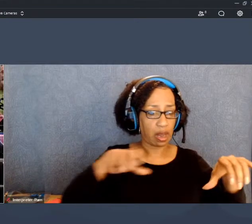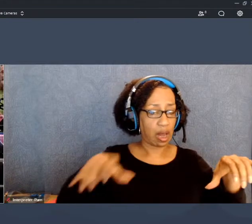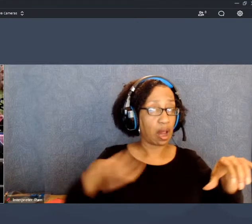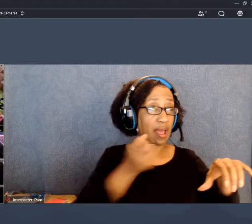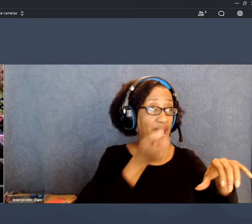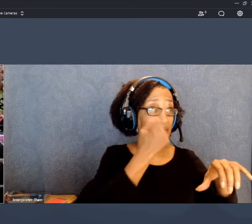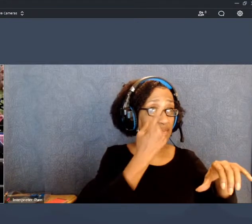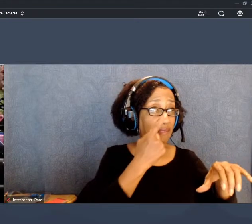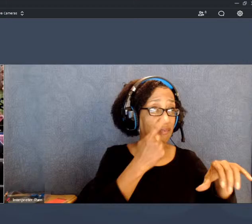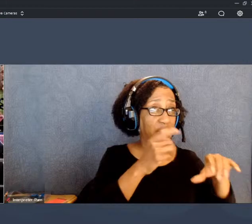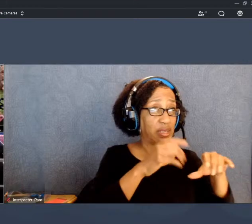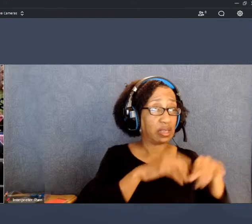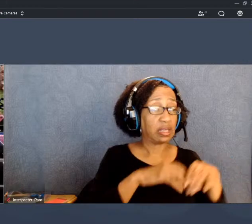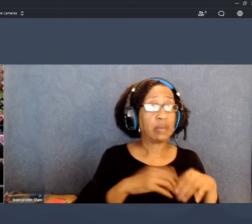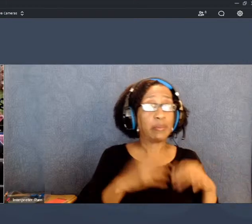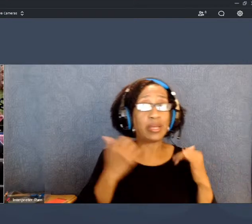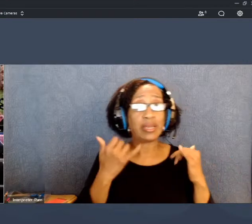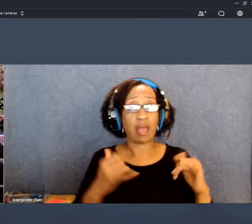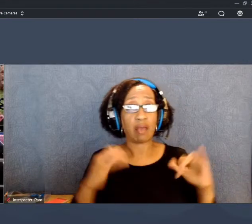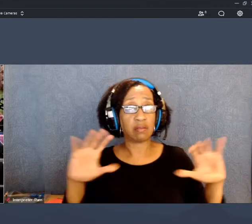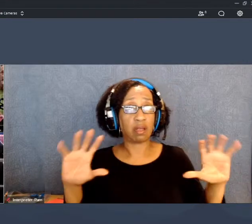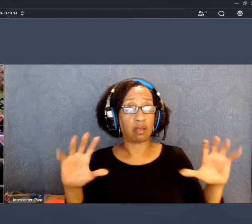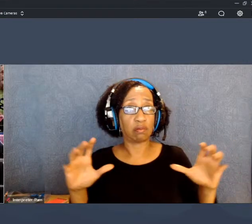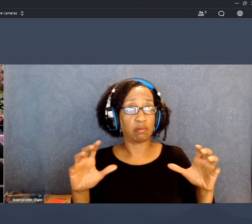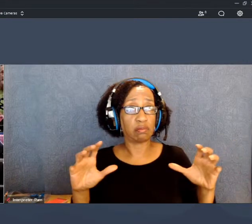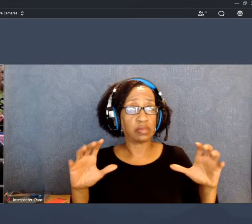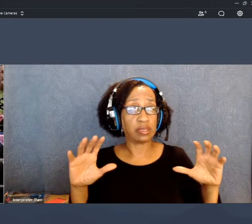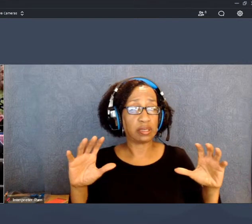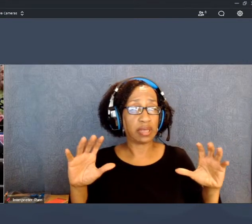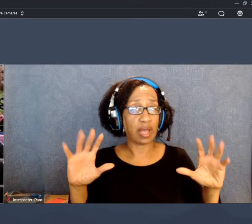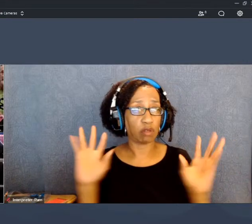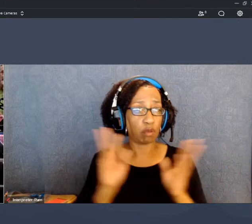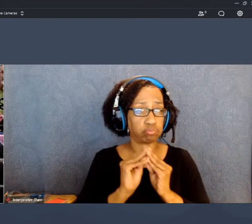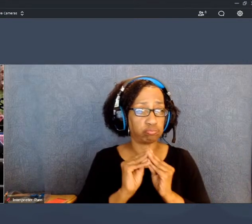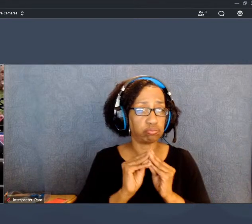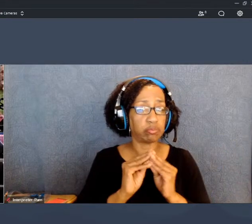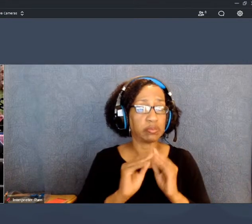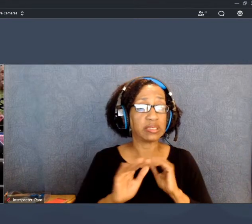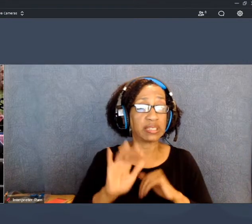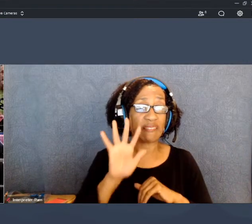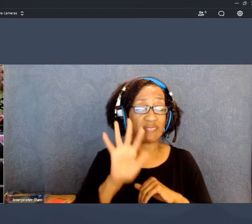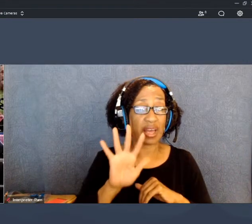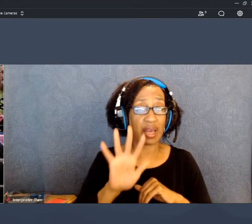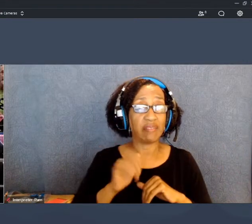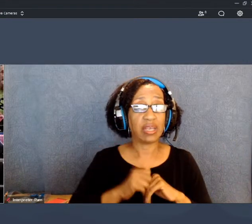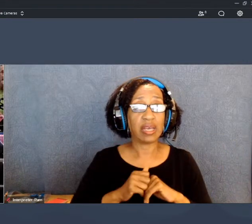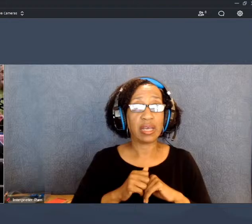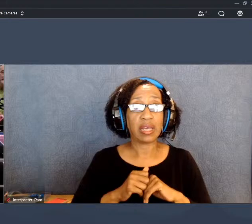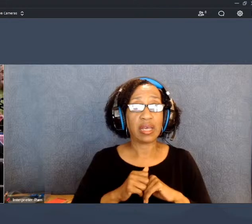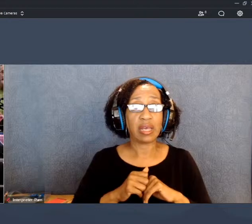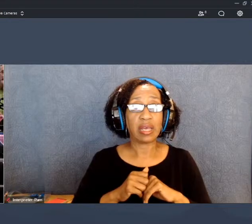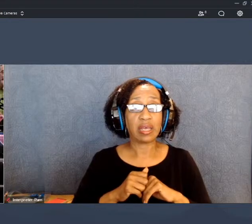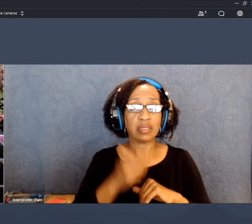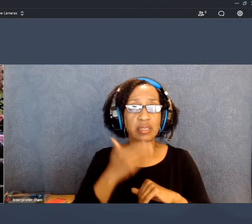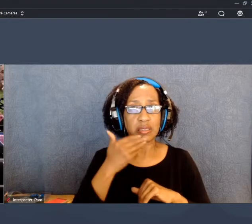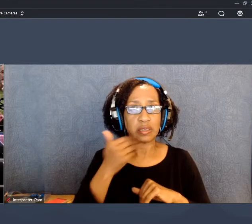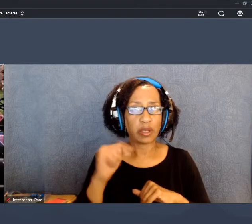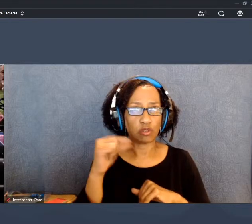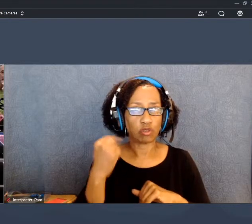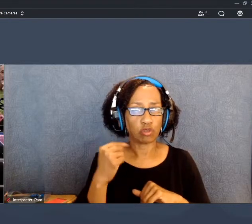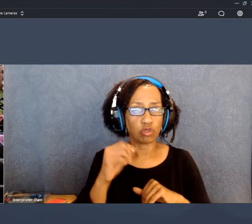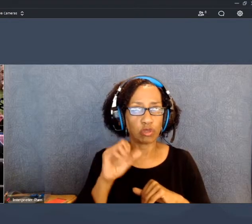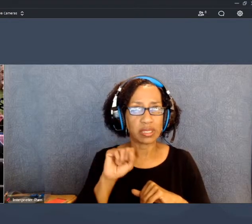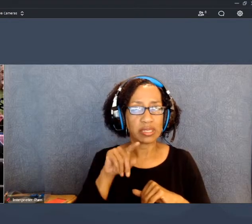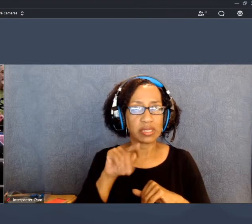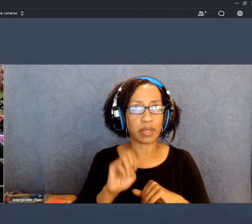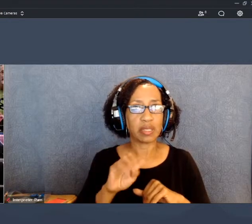space. All the parking is into the rear of the buildings where you don't see it from the street, but all the buildings face the street, which